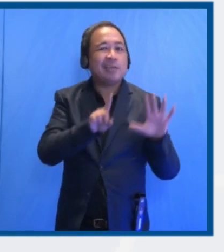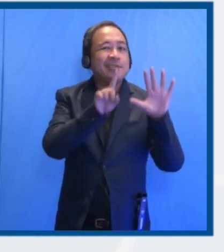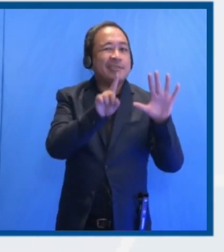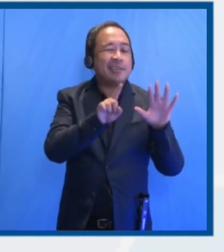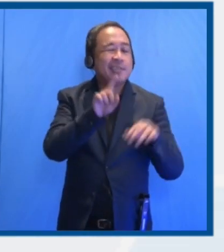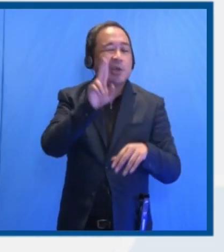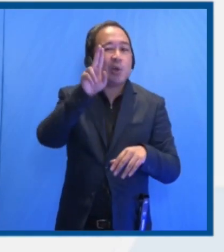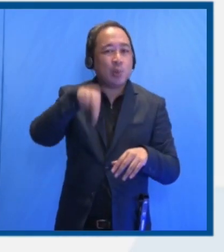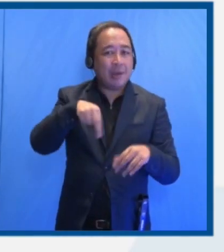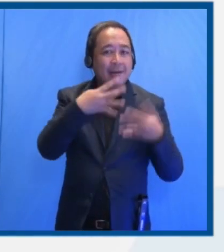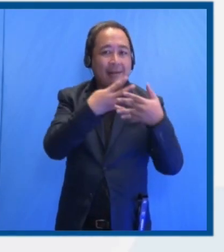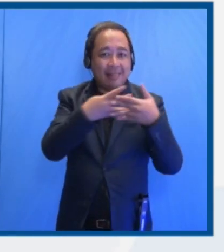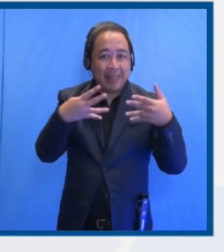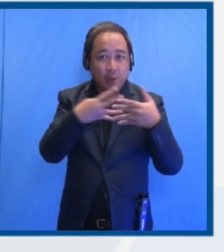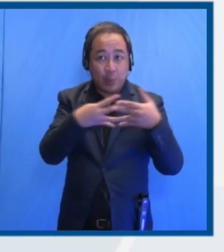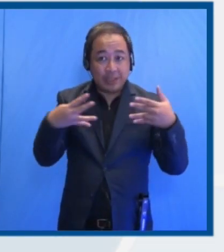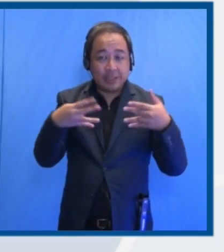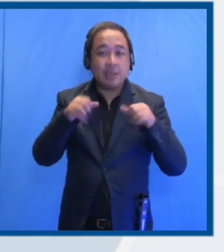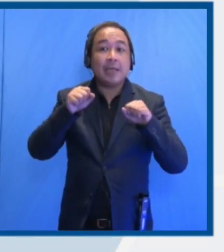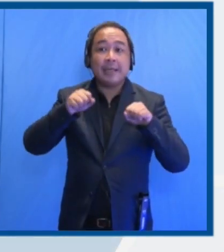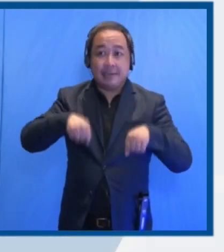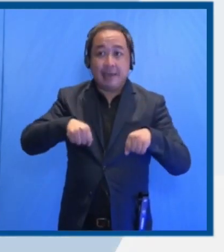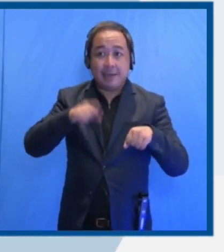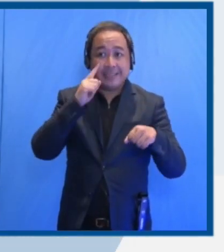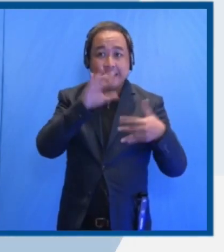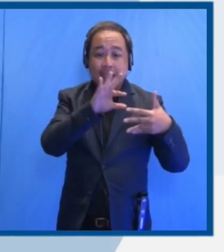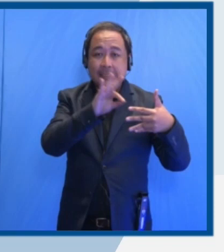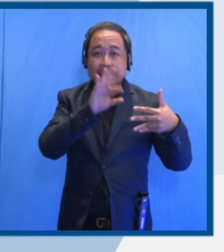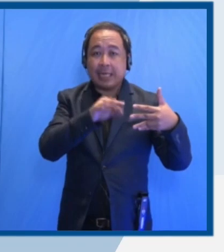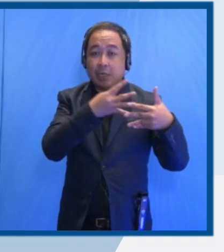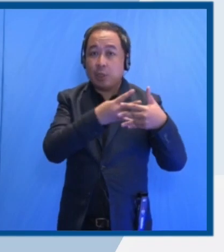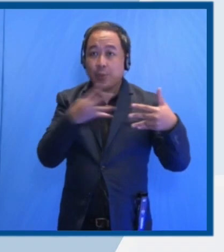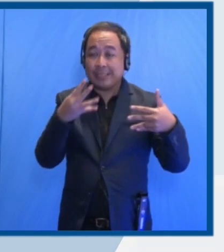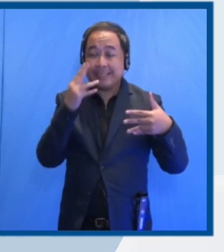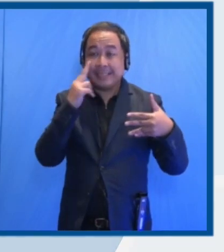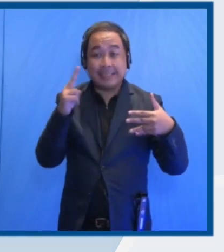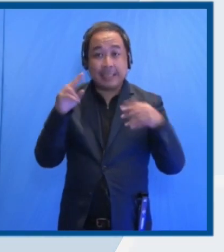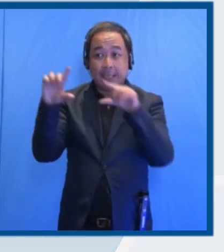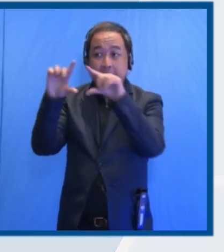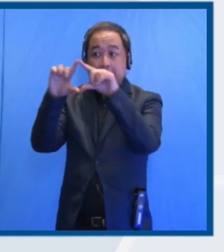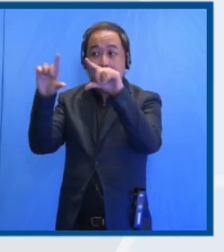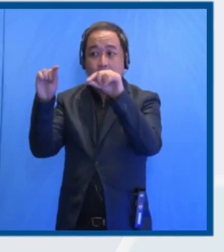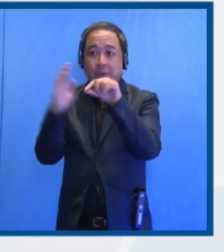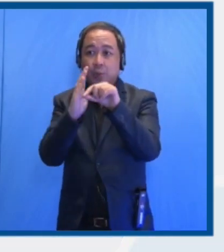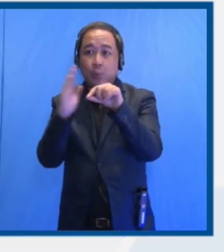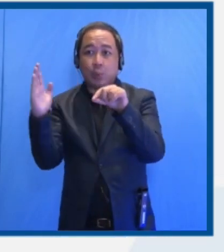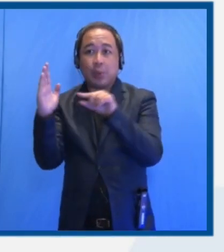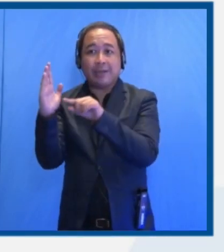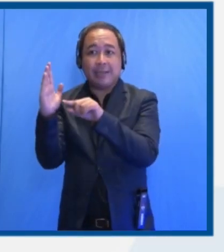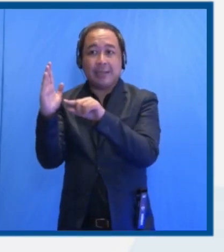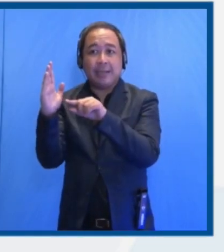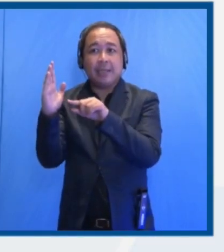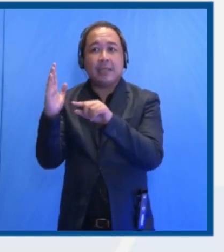languages, you can select the language channel in the box to the right of the video window. It's important that you